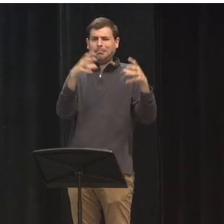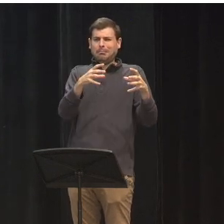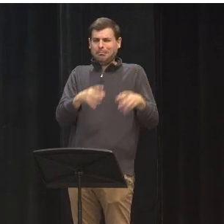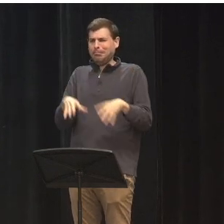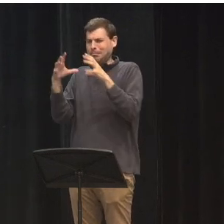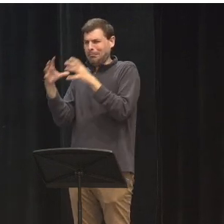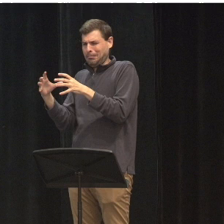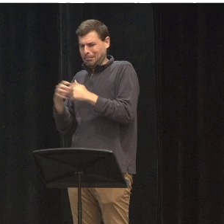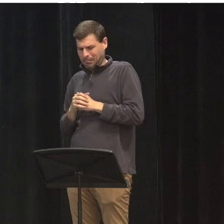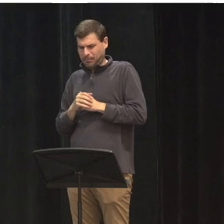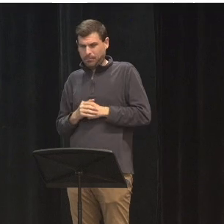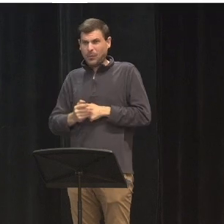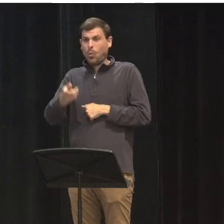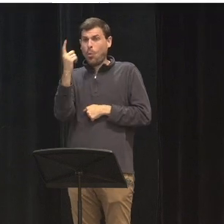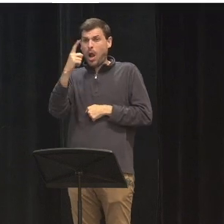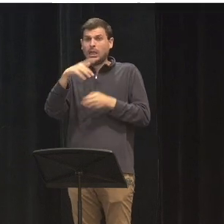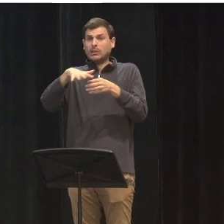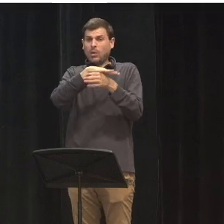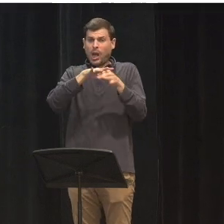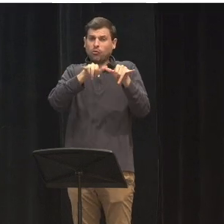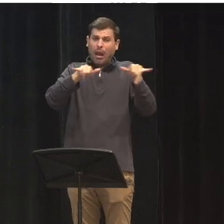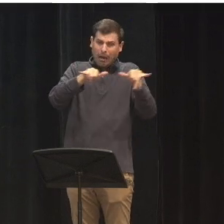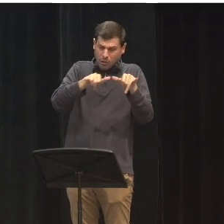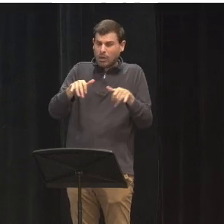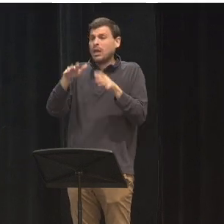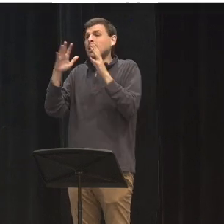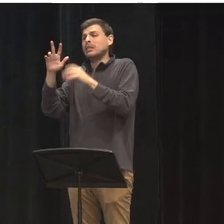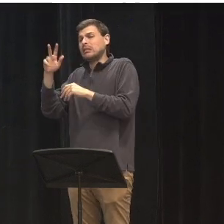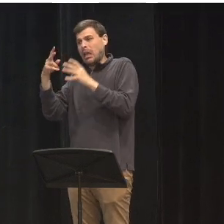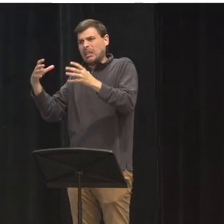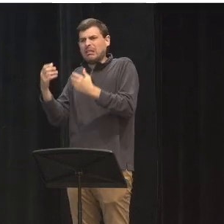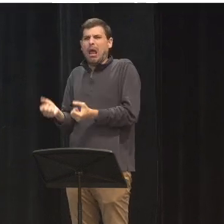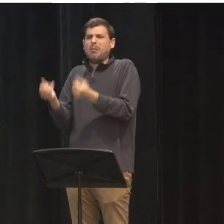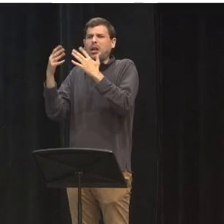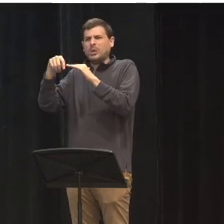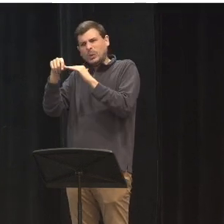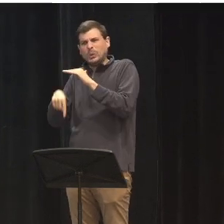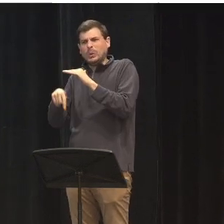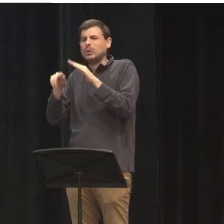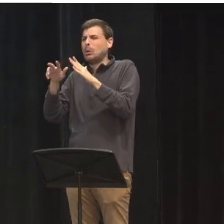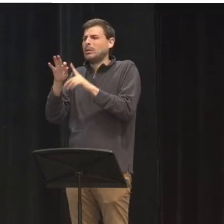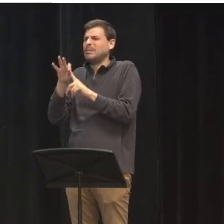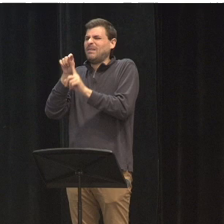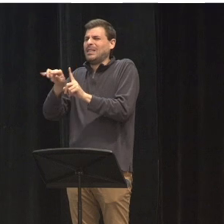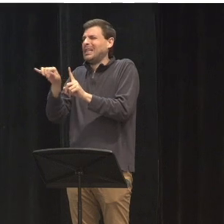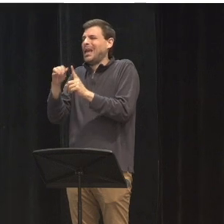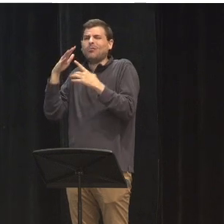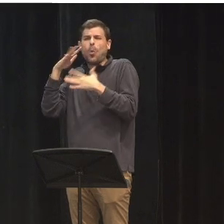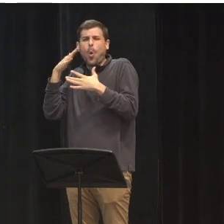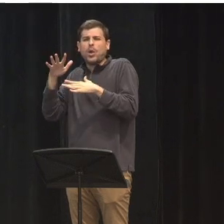project, and the other is the intensity of the impacts. And in particular, noise and vibration is going to be